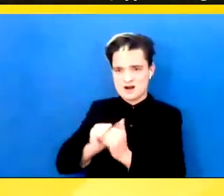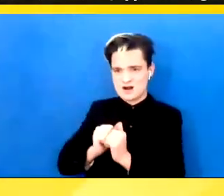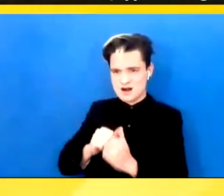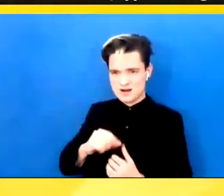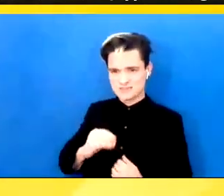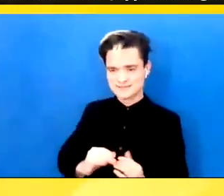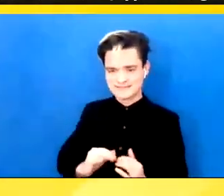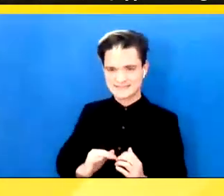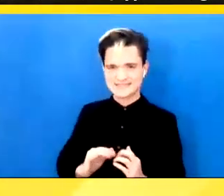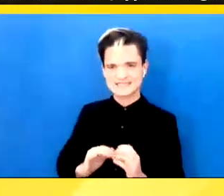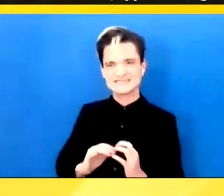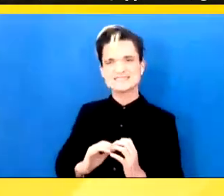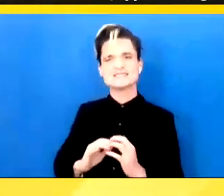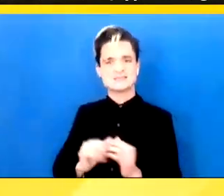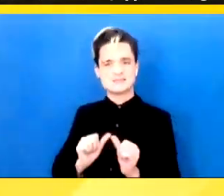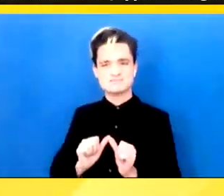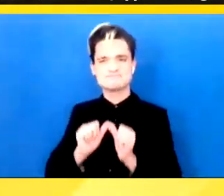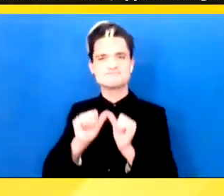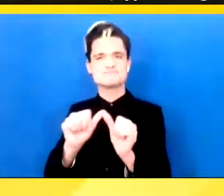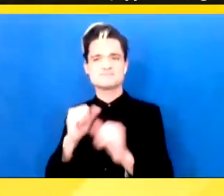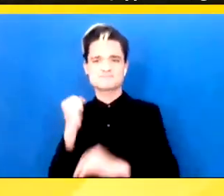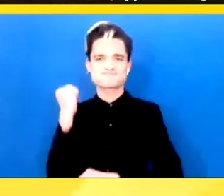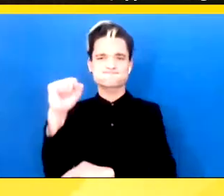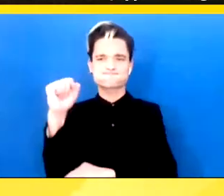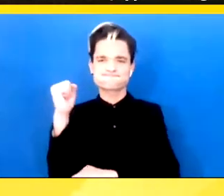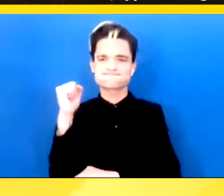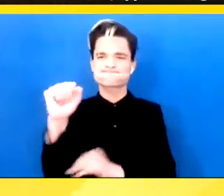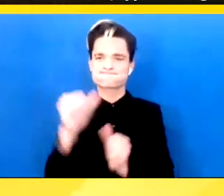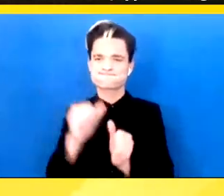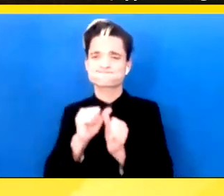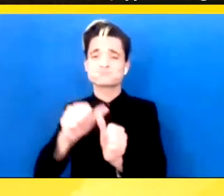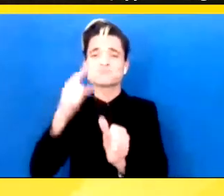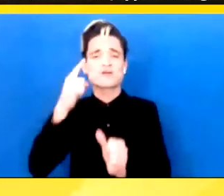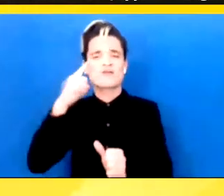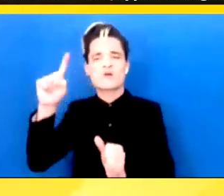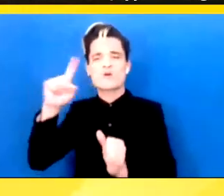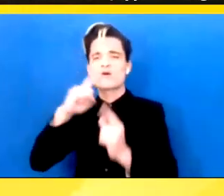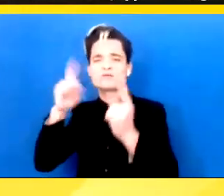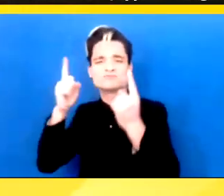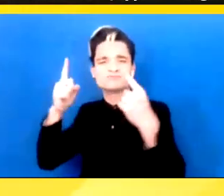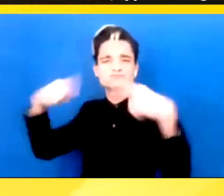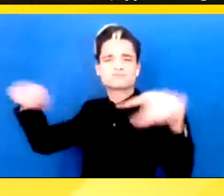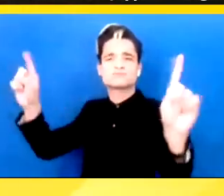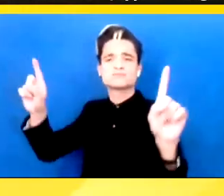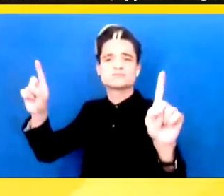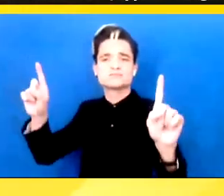until we get it right. What's up? Are you all my people? Yeah. What's up?